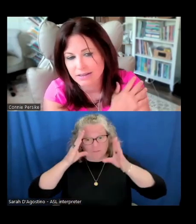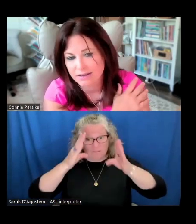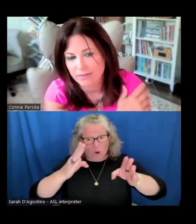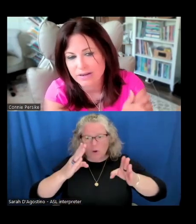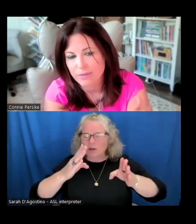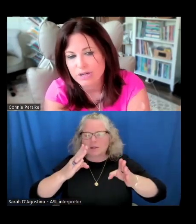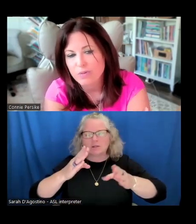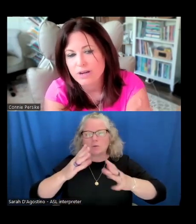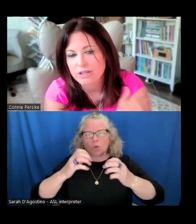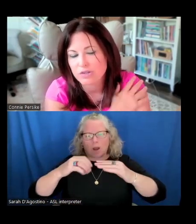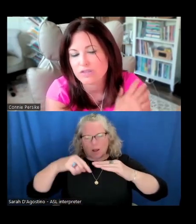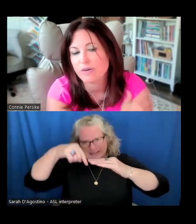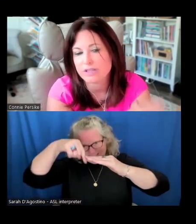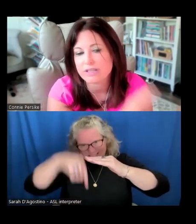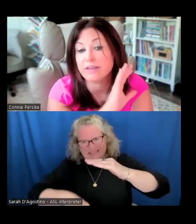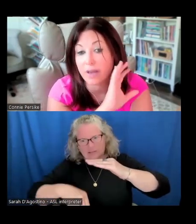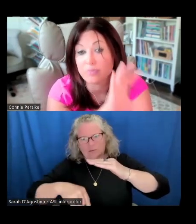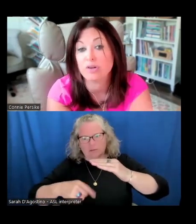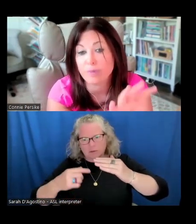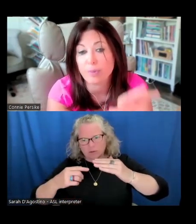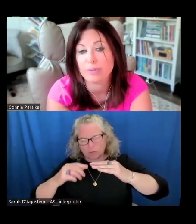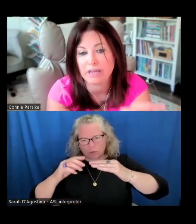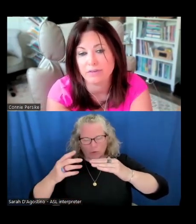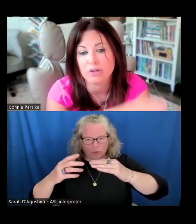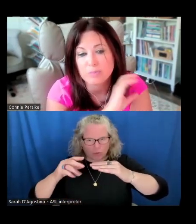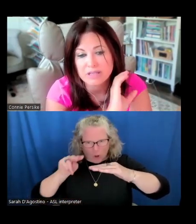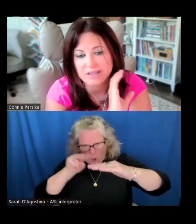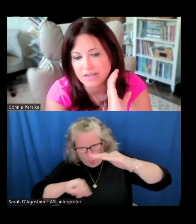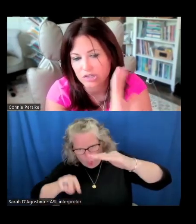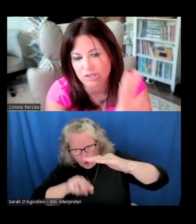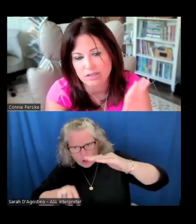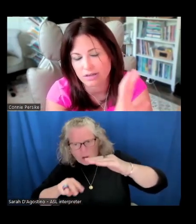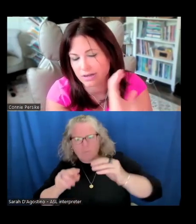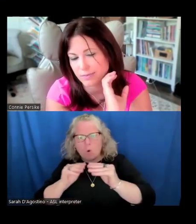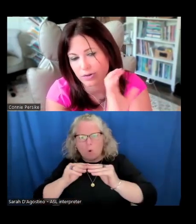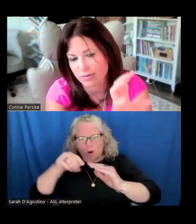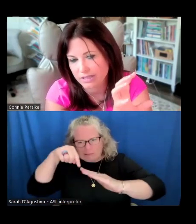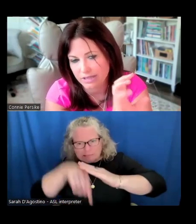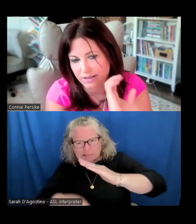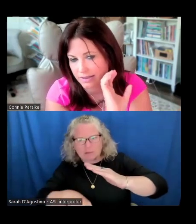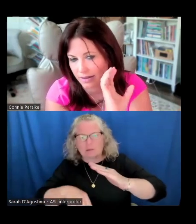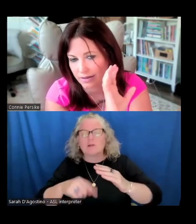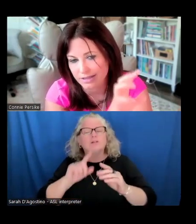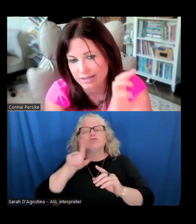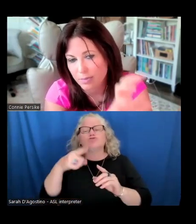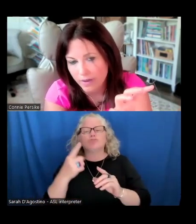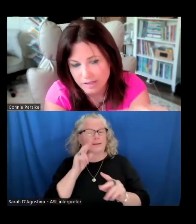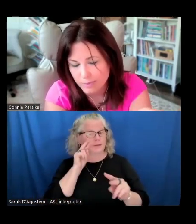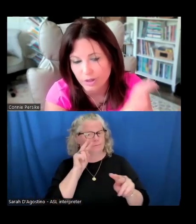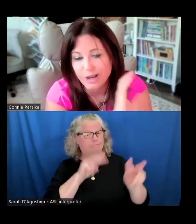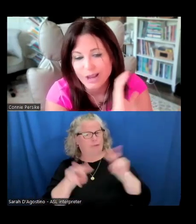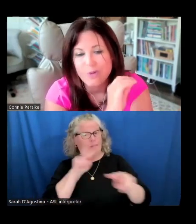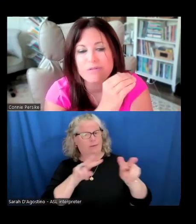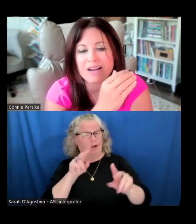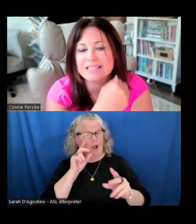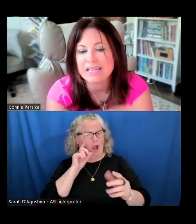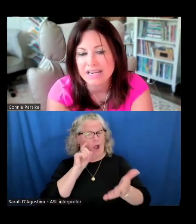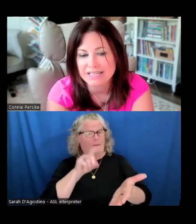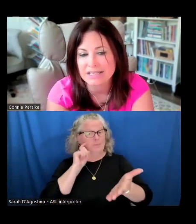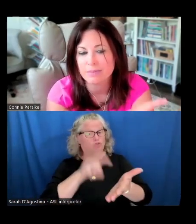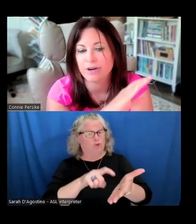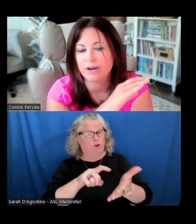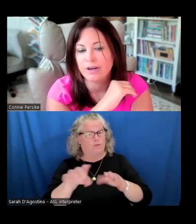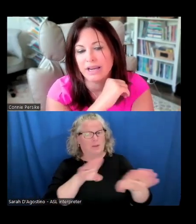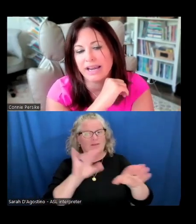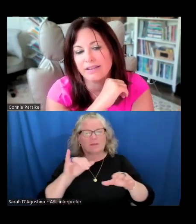as we don't want to just focus on the observable behaviors, because that's just, as Mona would say, that's the tip of the iceberg. We want to